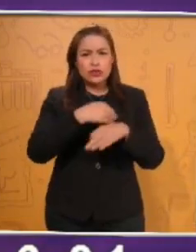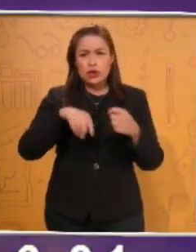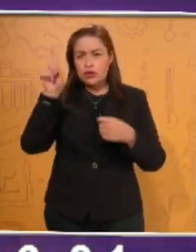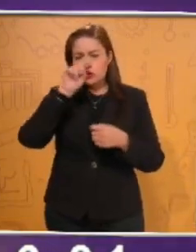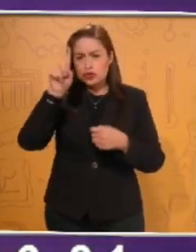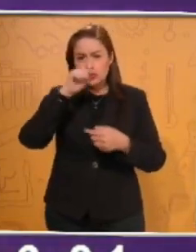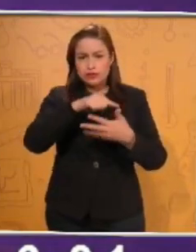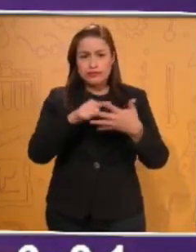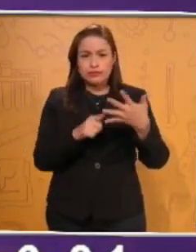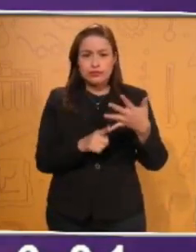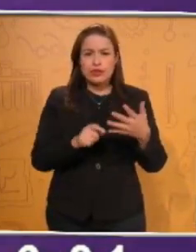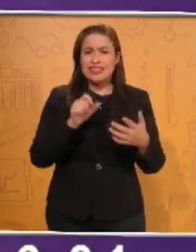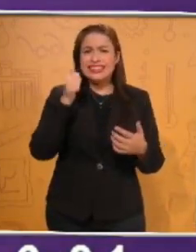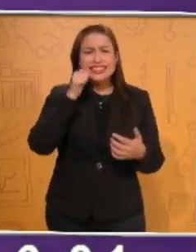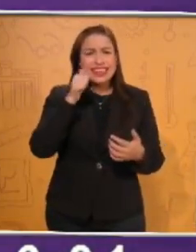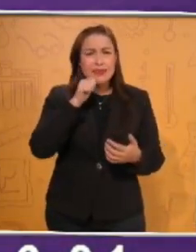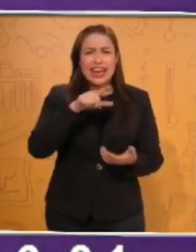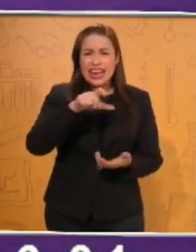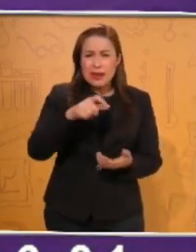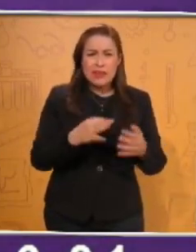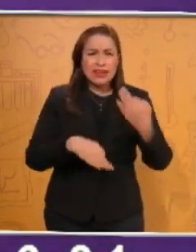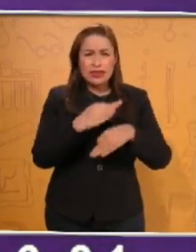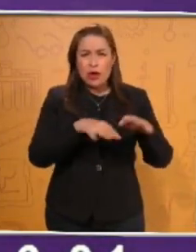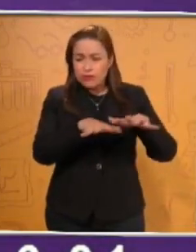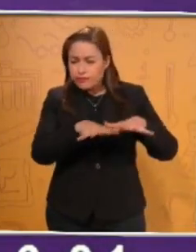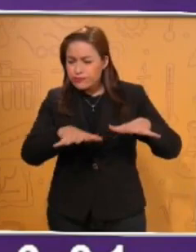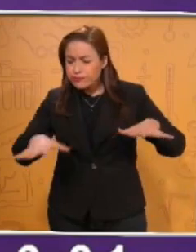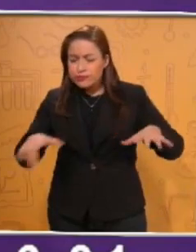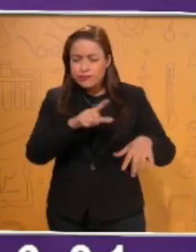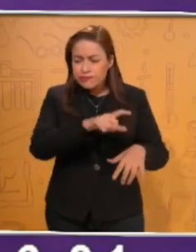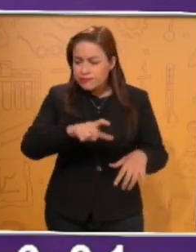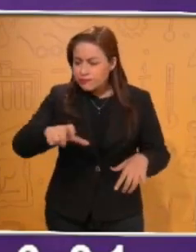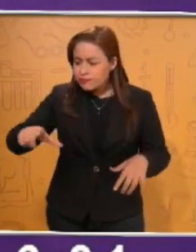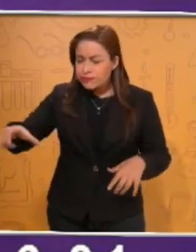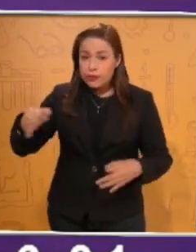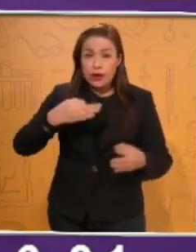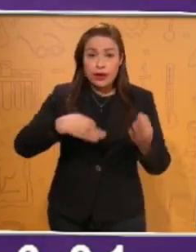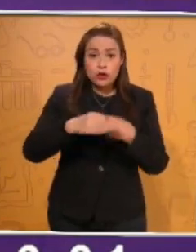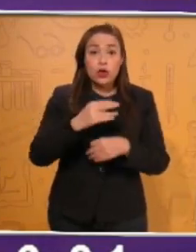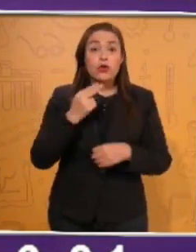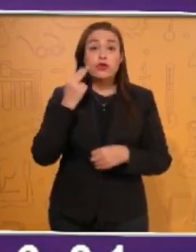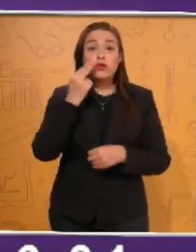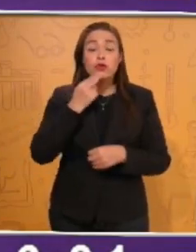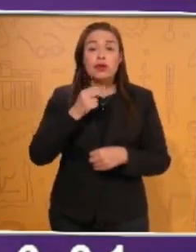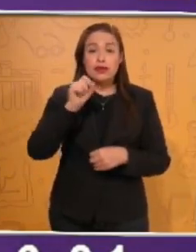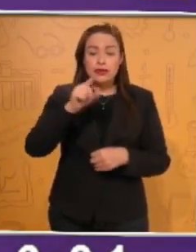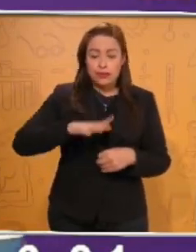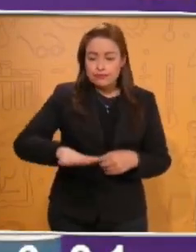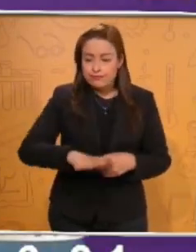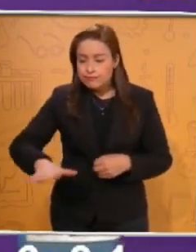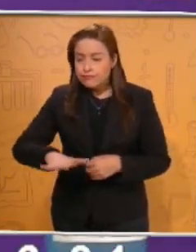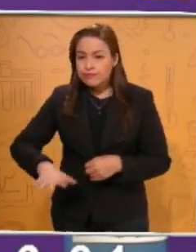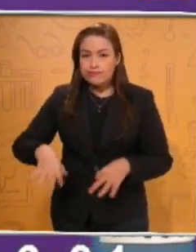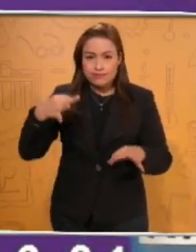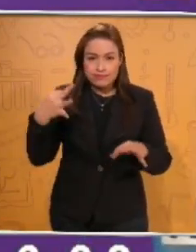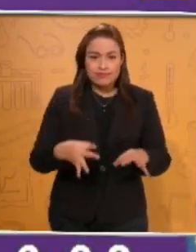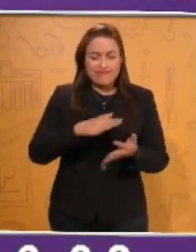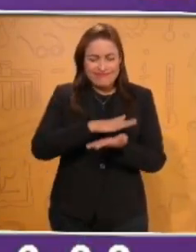worship. And to do that, it's necessary the use of alcohol. Let's start the class.